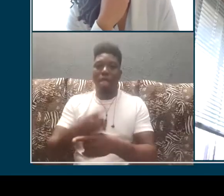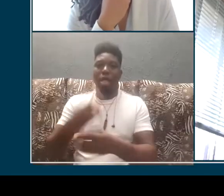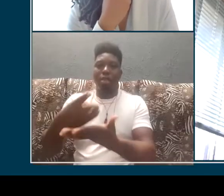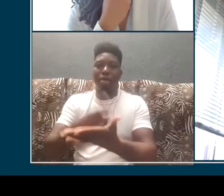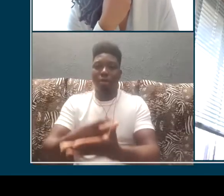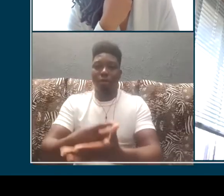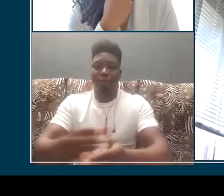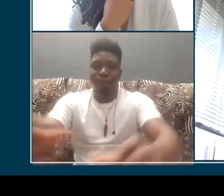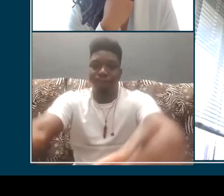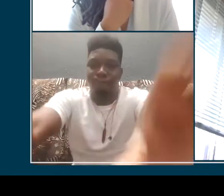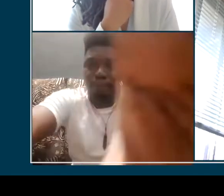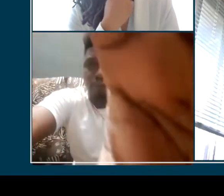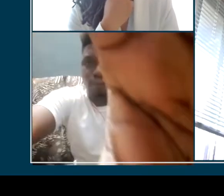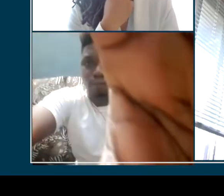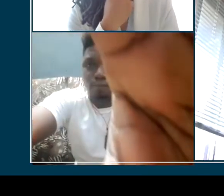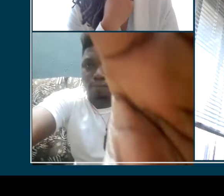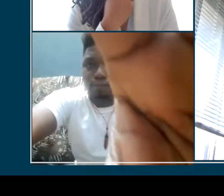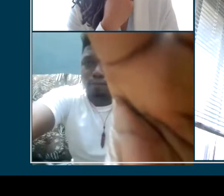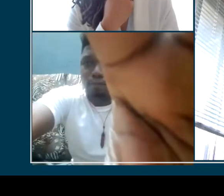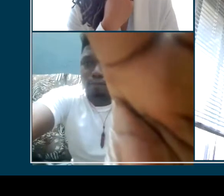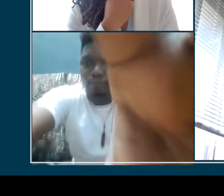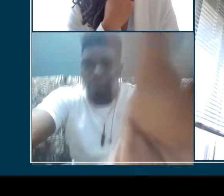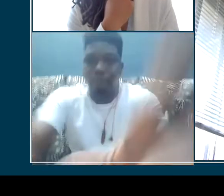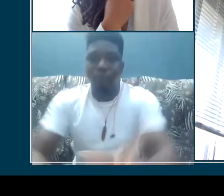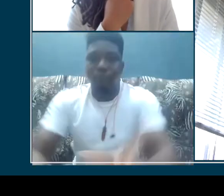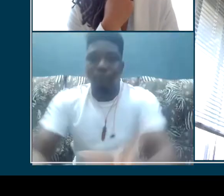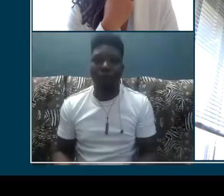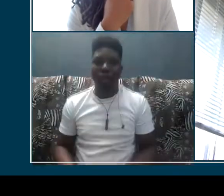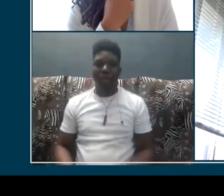Thank you so much. I think I would say